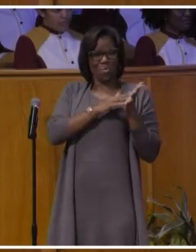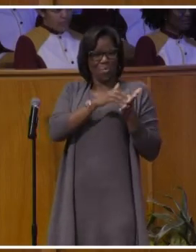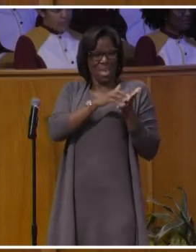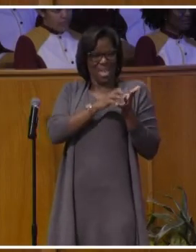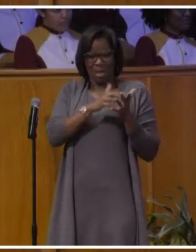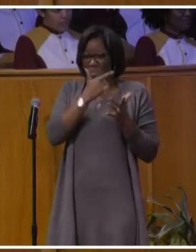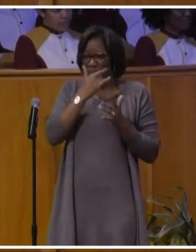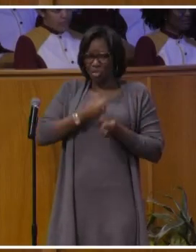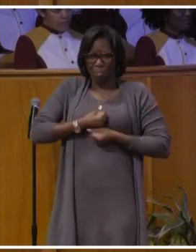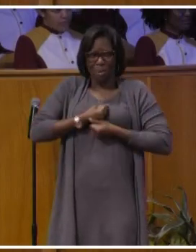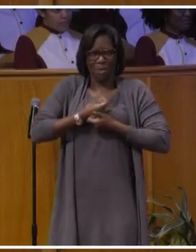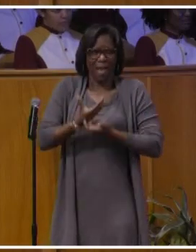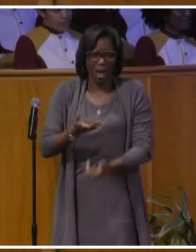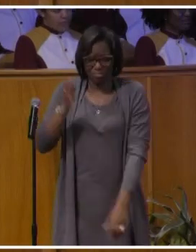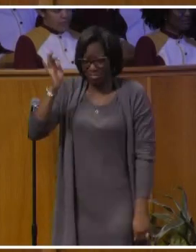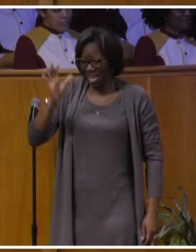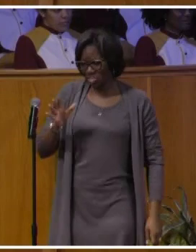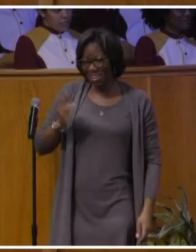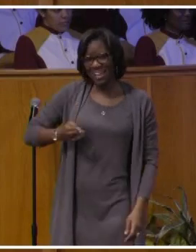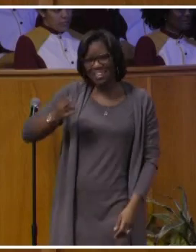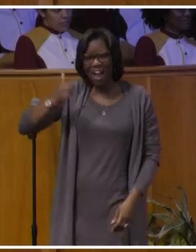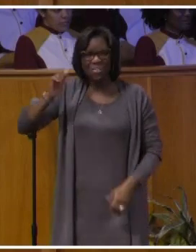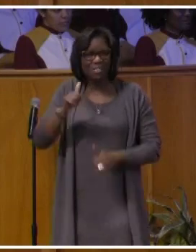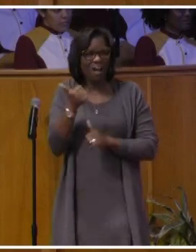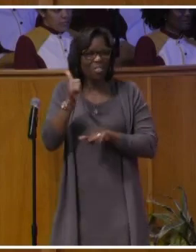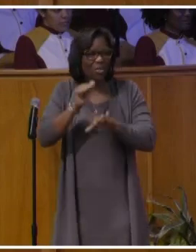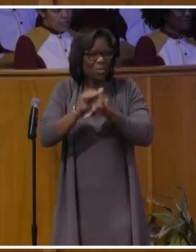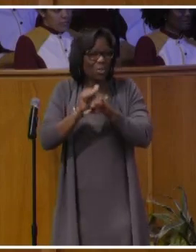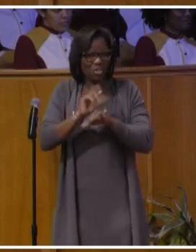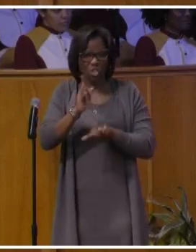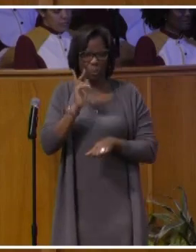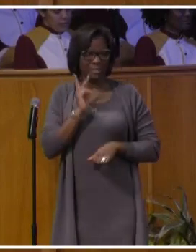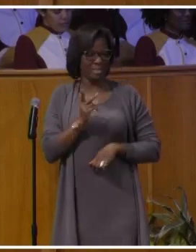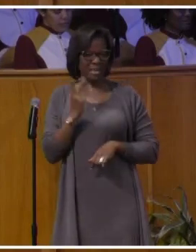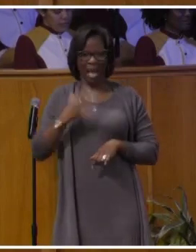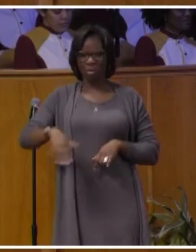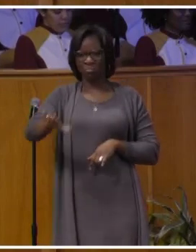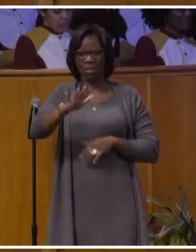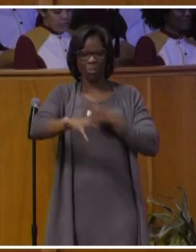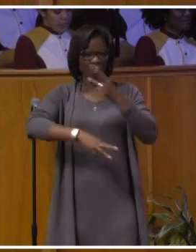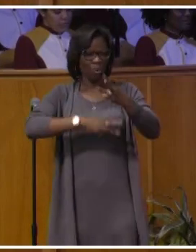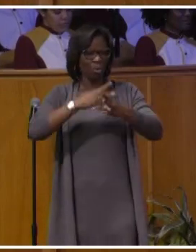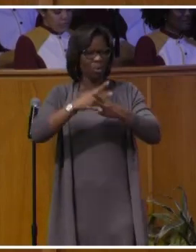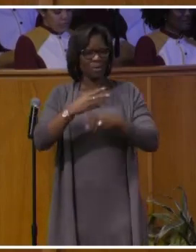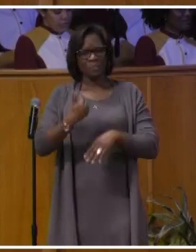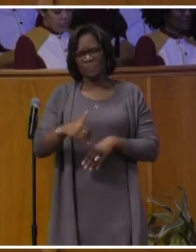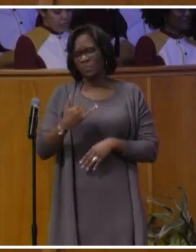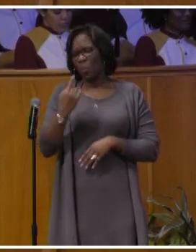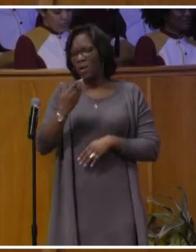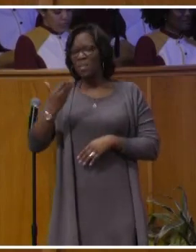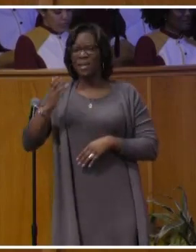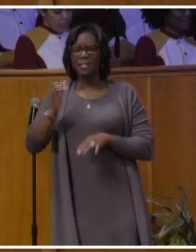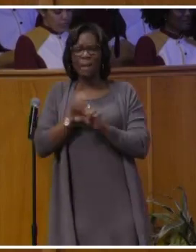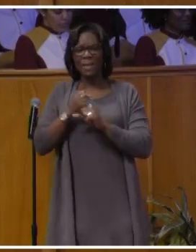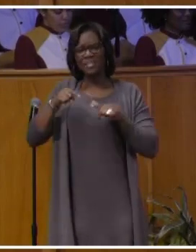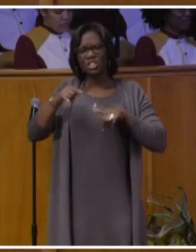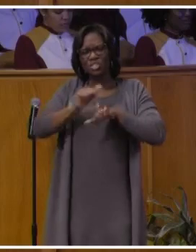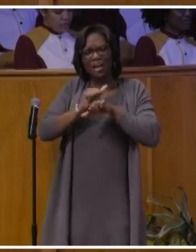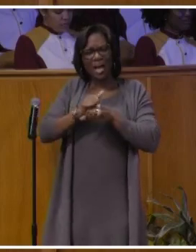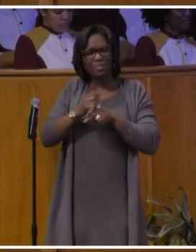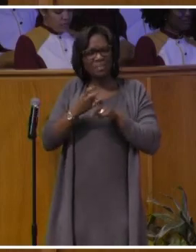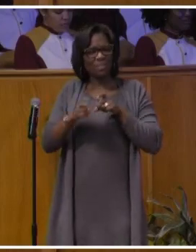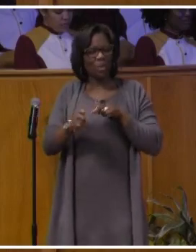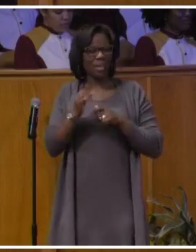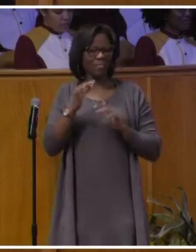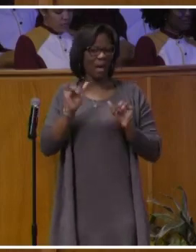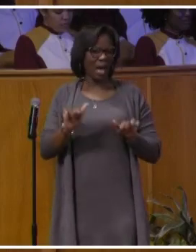is higher than any other career or calling you will find. One of the things that makes pastoring difficult, if I